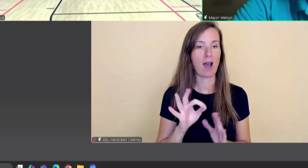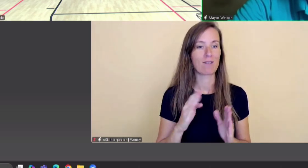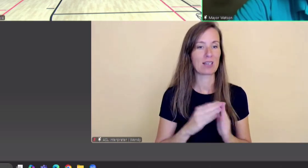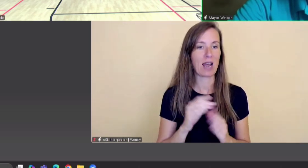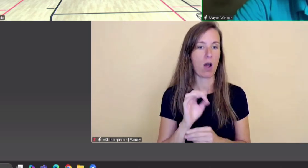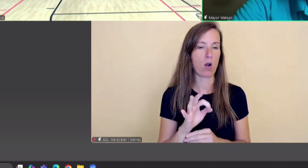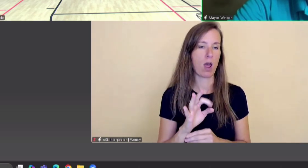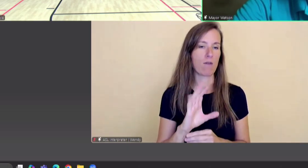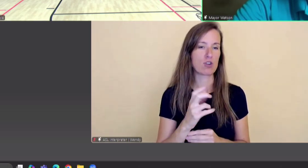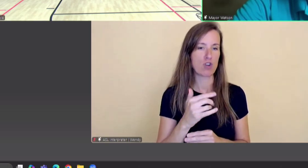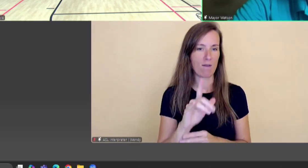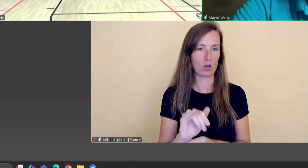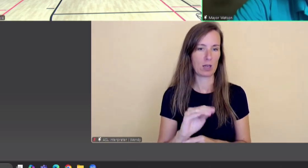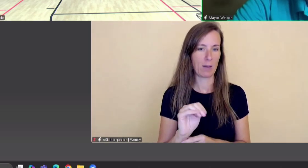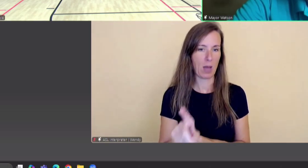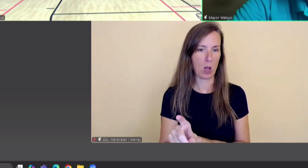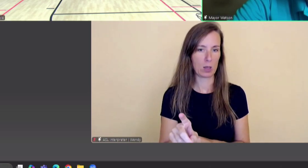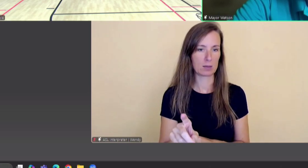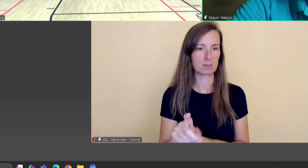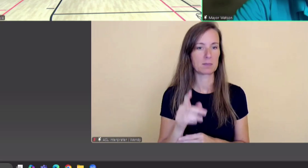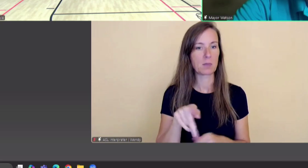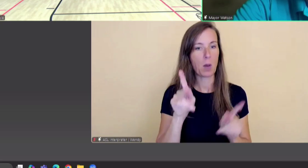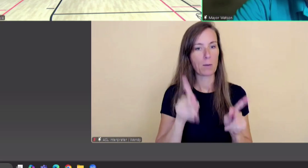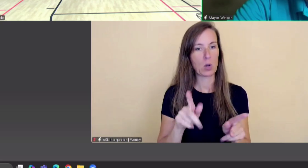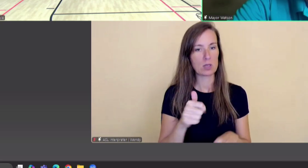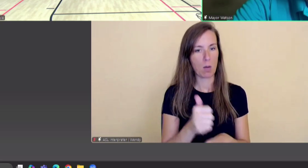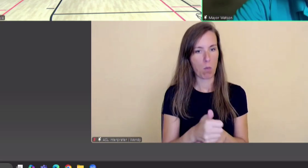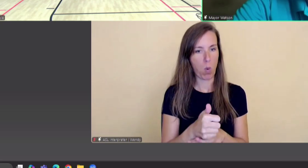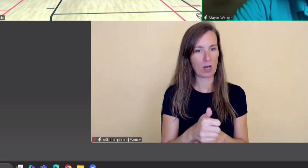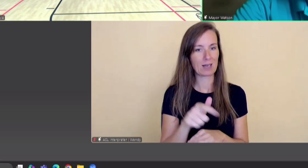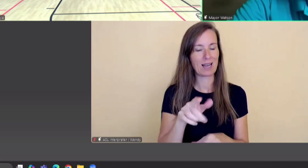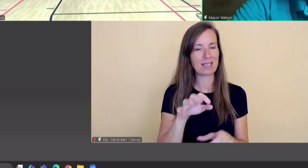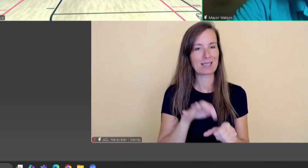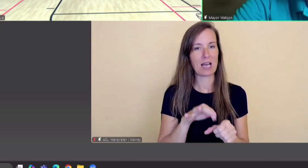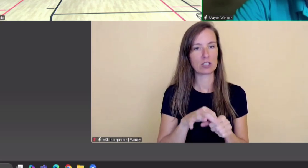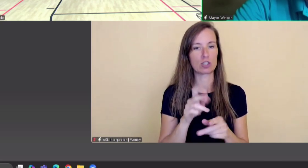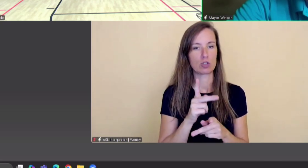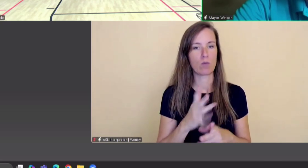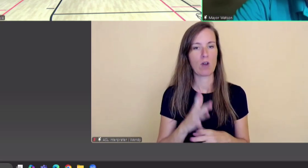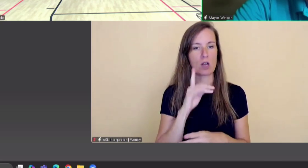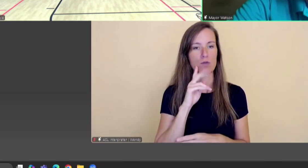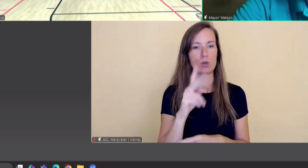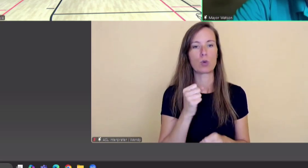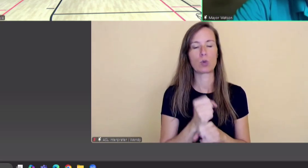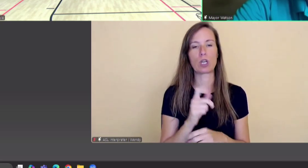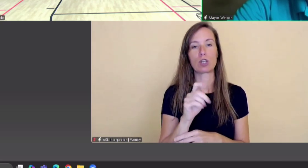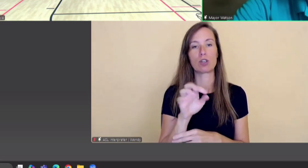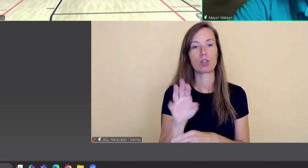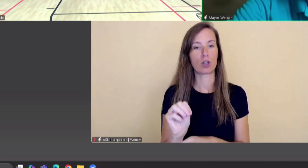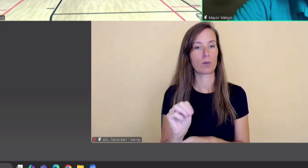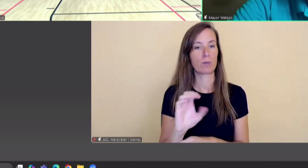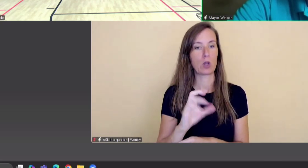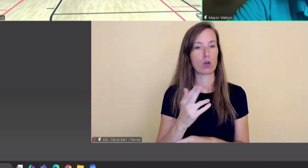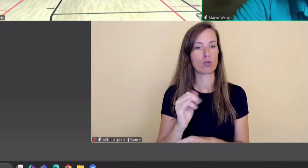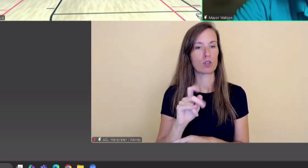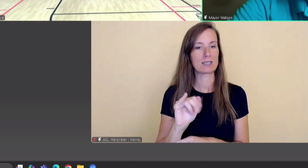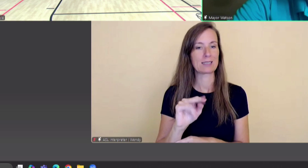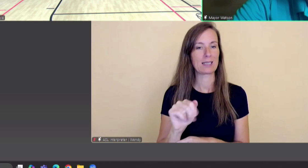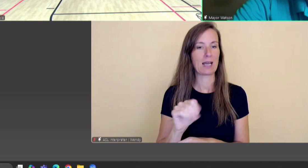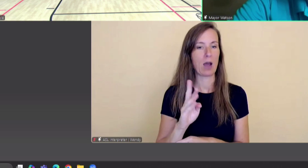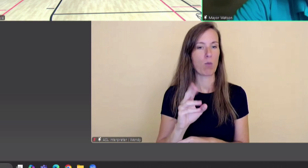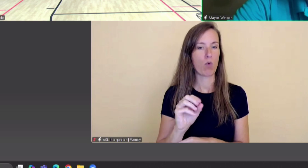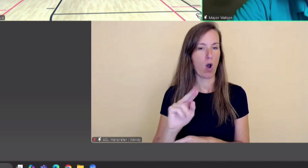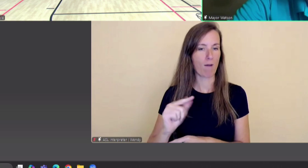election supervisor for a 2-year term. Christina Bruff. Term 2025 to 2027. This appointment